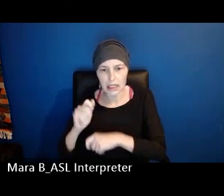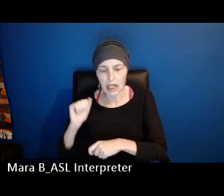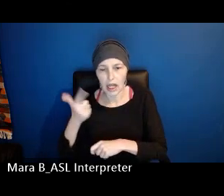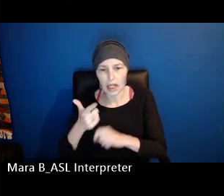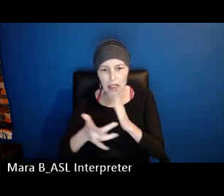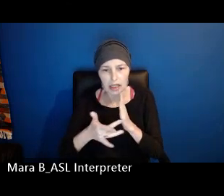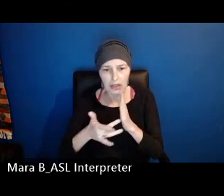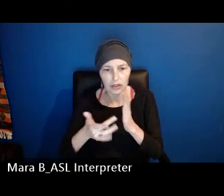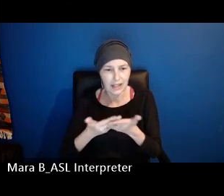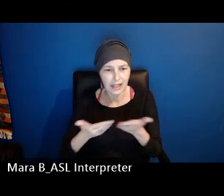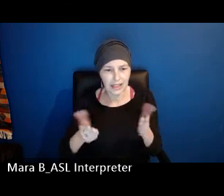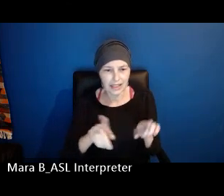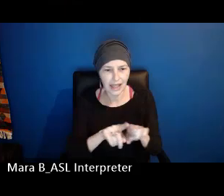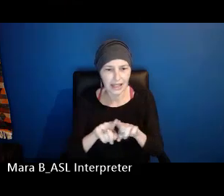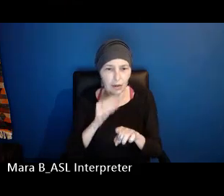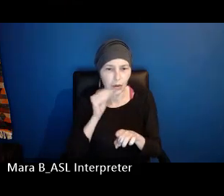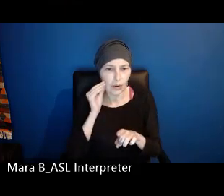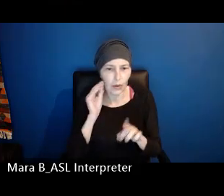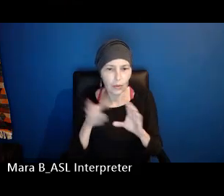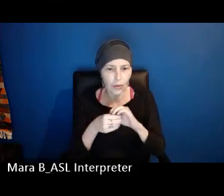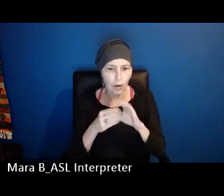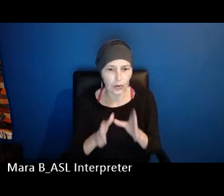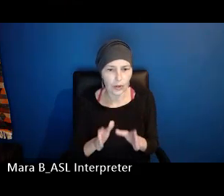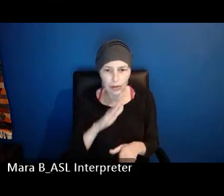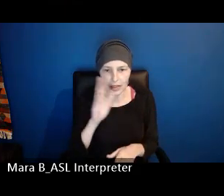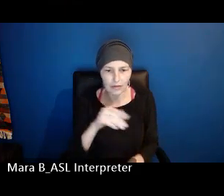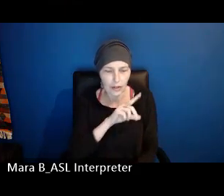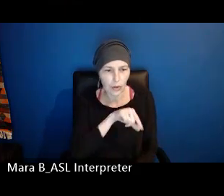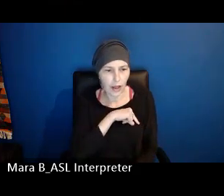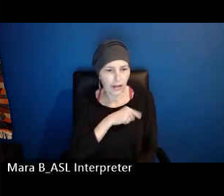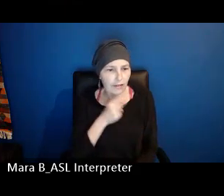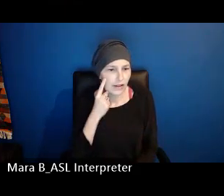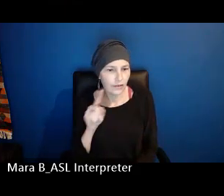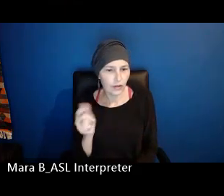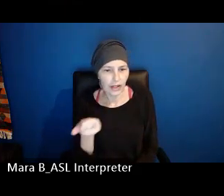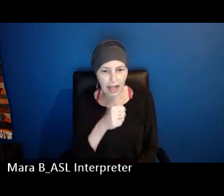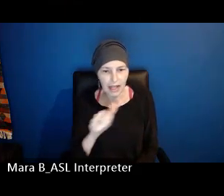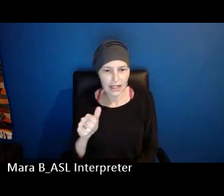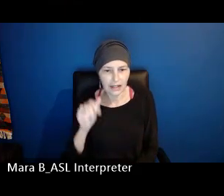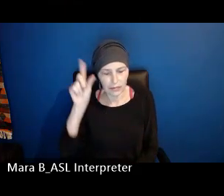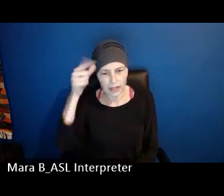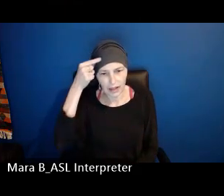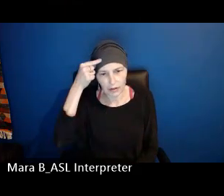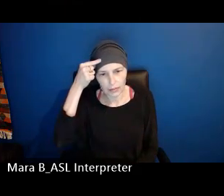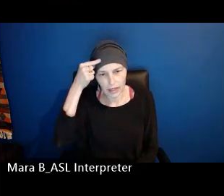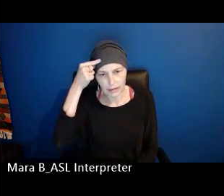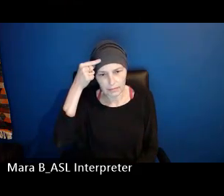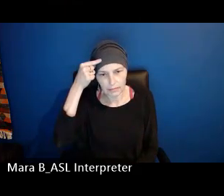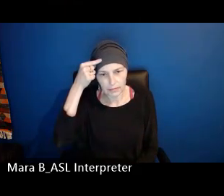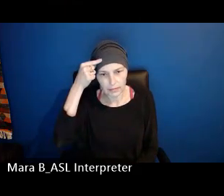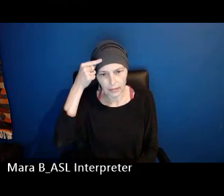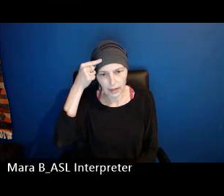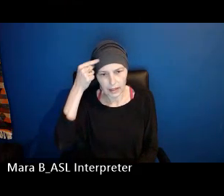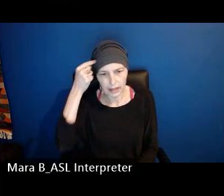homeowner. We would never qualify for any of the government